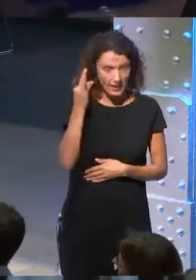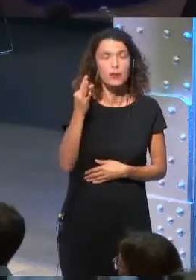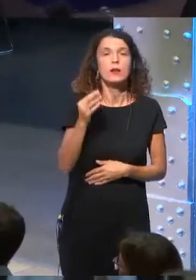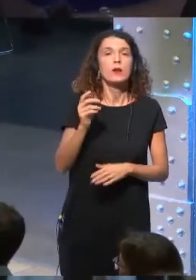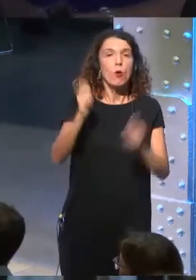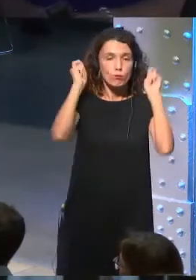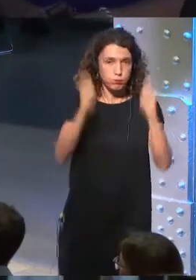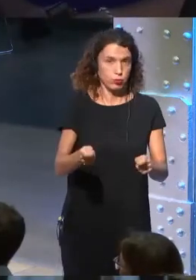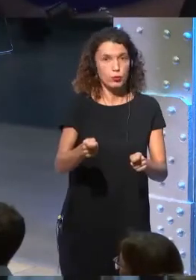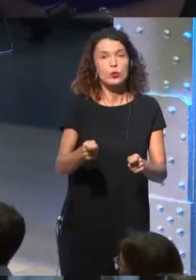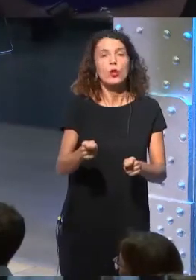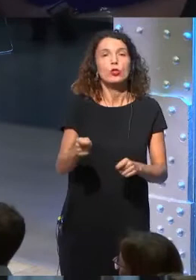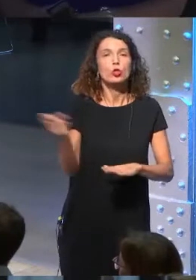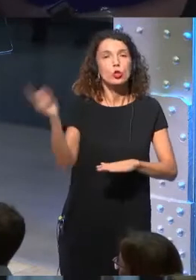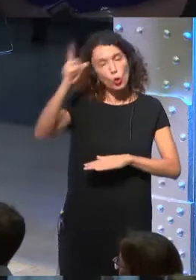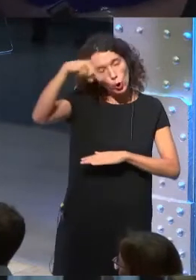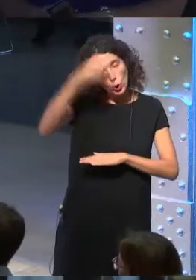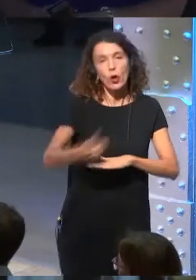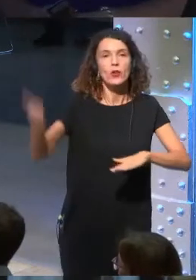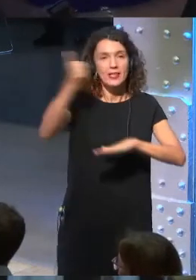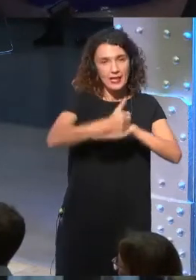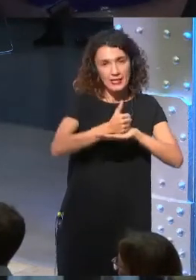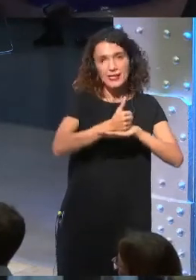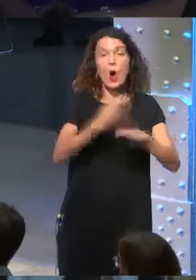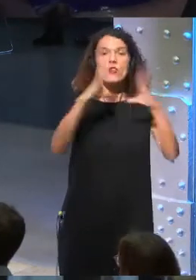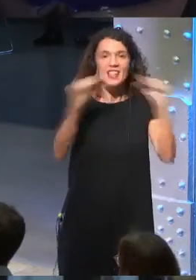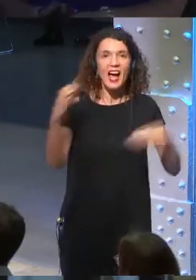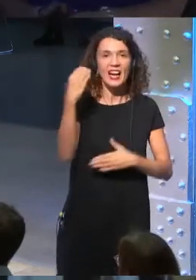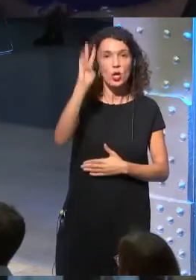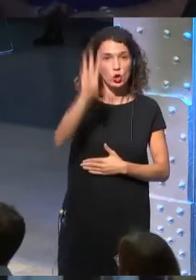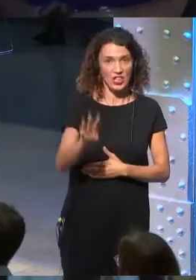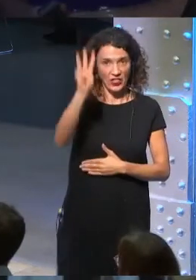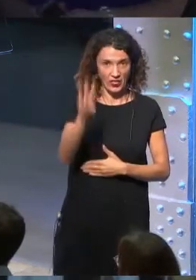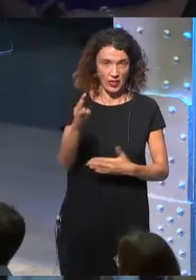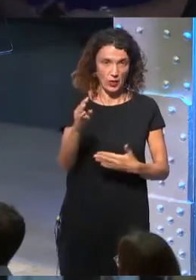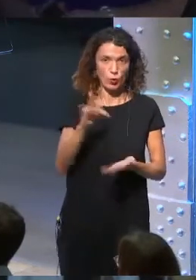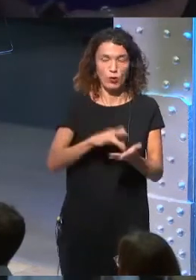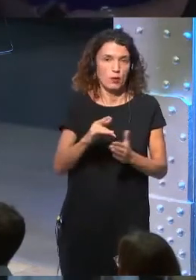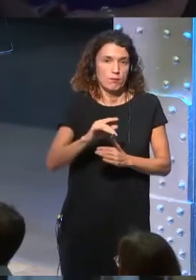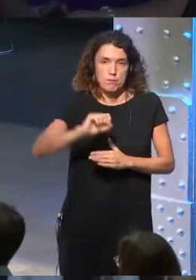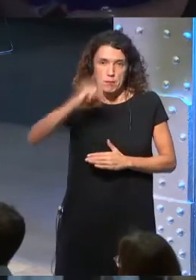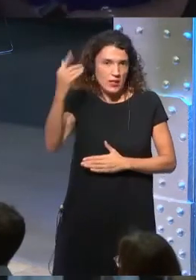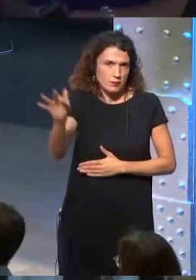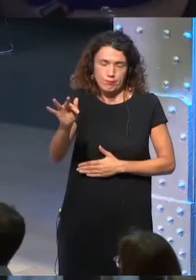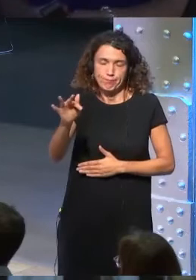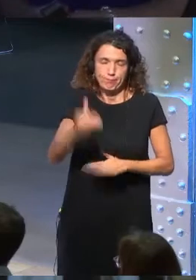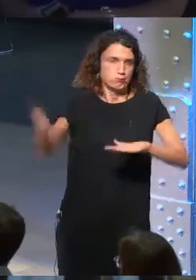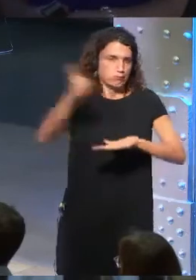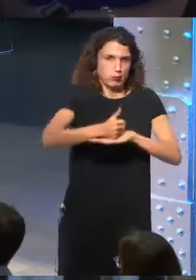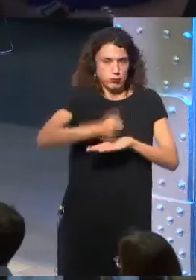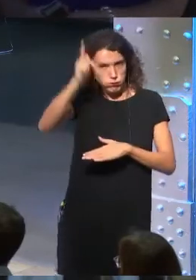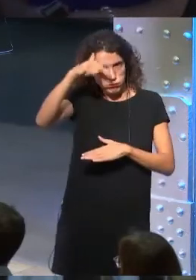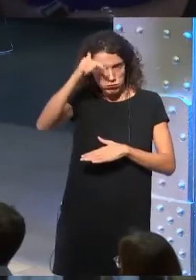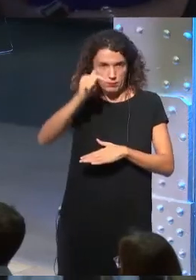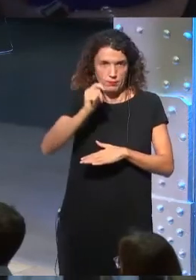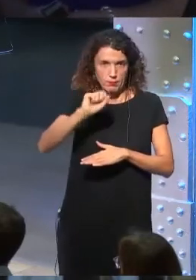was invested Doctor Honoris Causa of University Carlos III in Madrid. It's the highest distinction in the